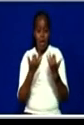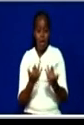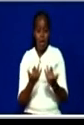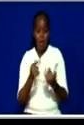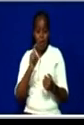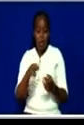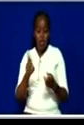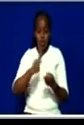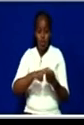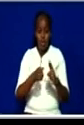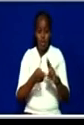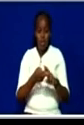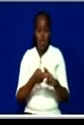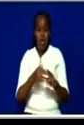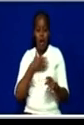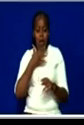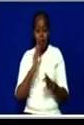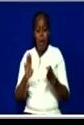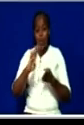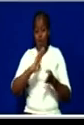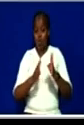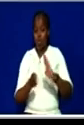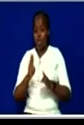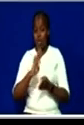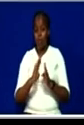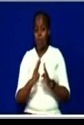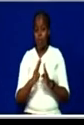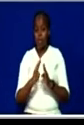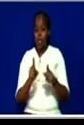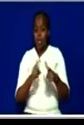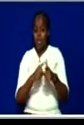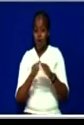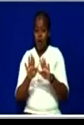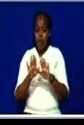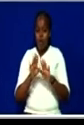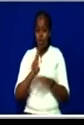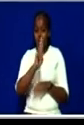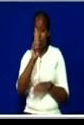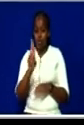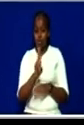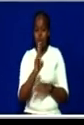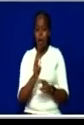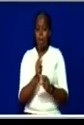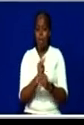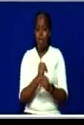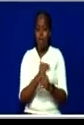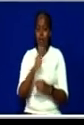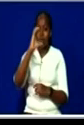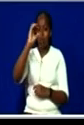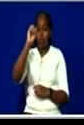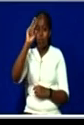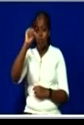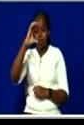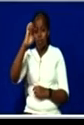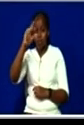you answer the questions biologically. You avoid using the mathematical concepts that you